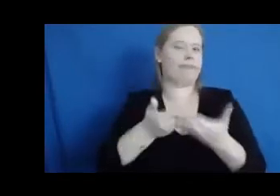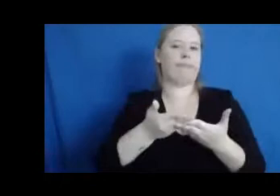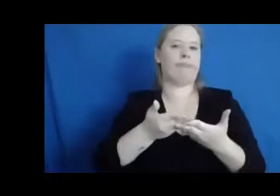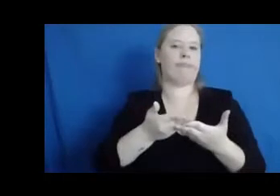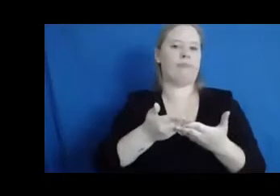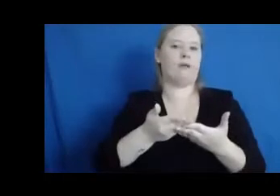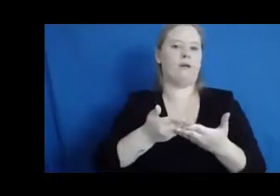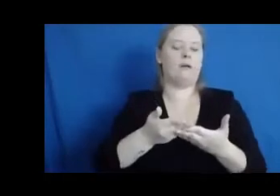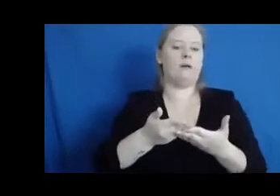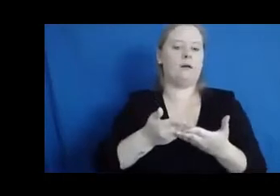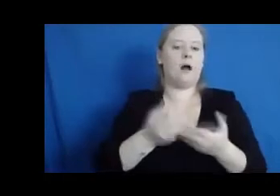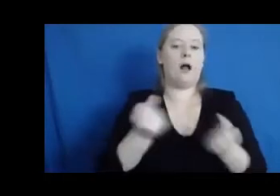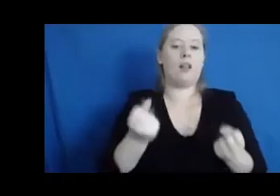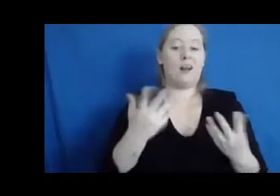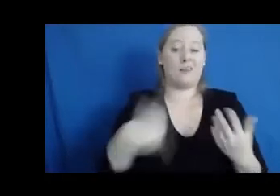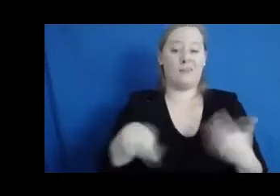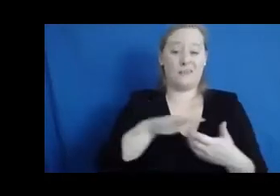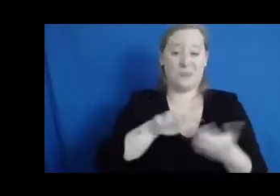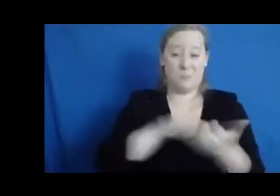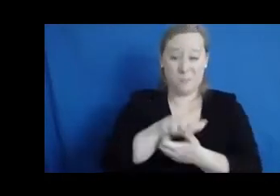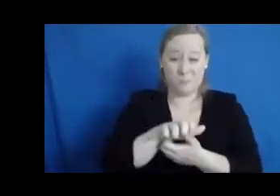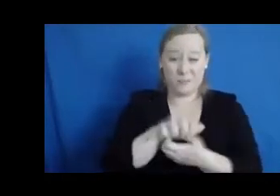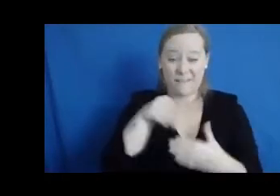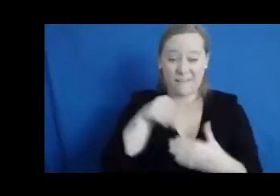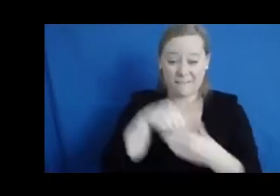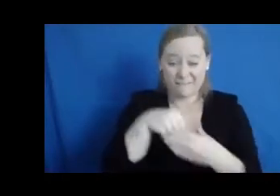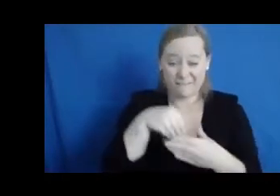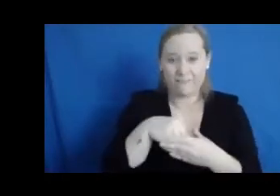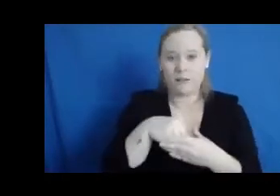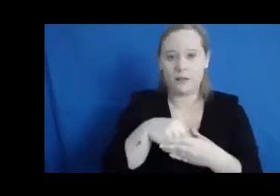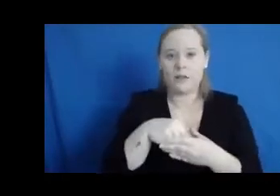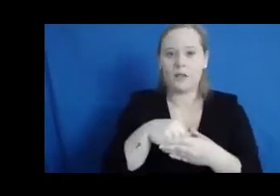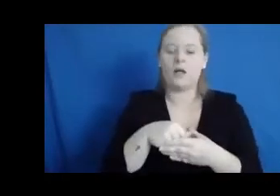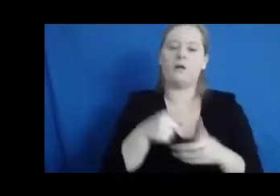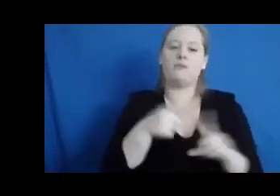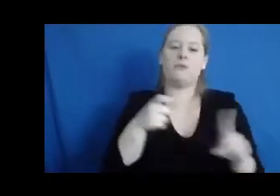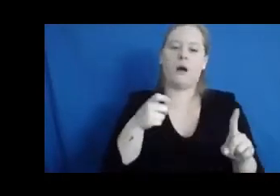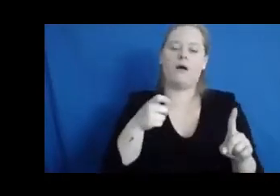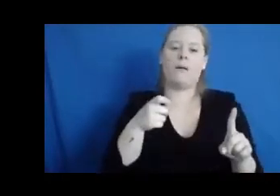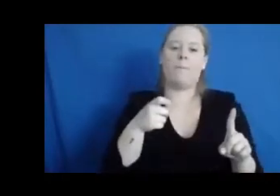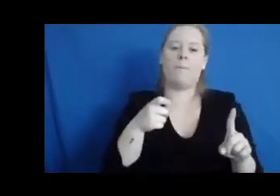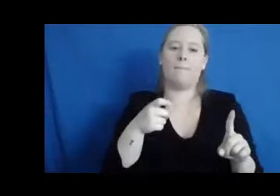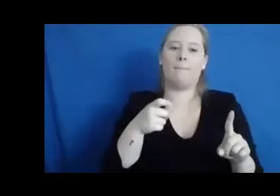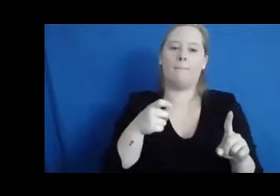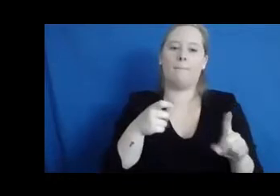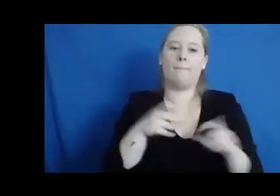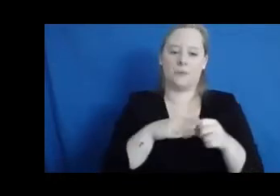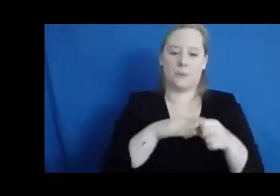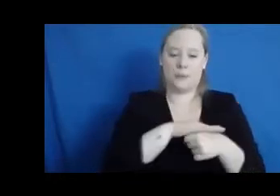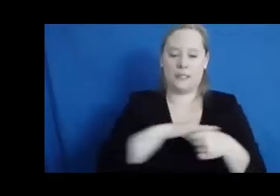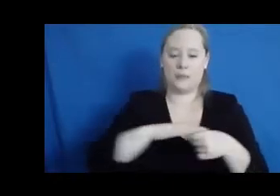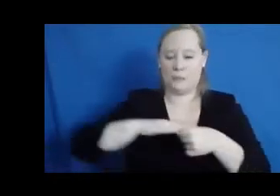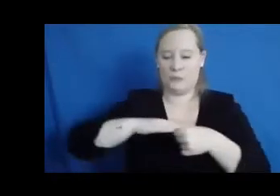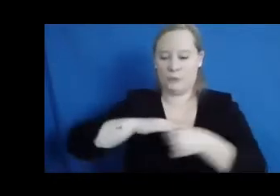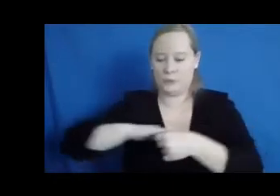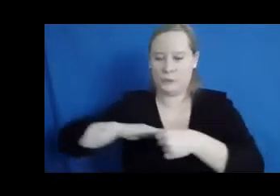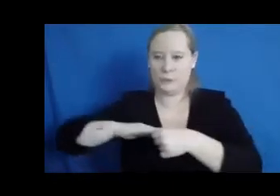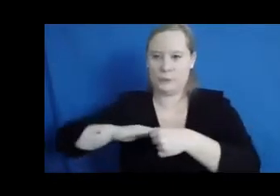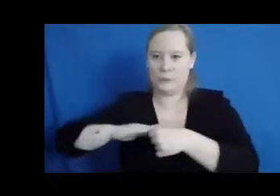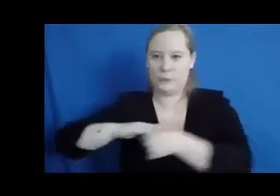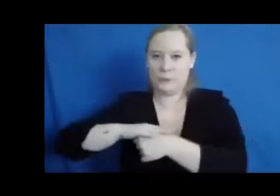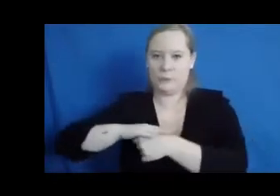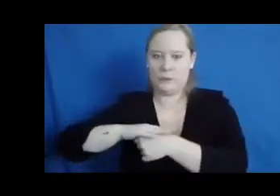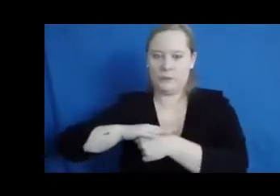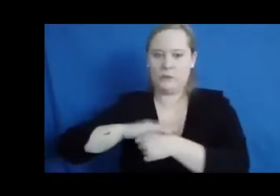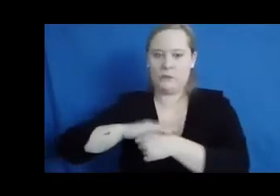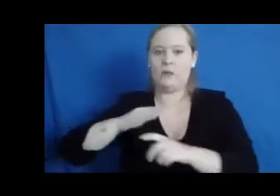of these constituents that we're seeing are actually contributed from the regional surrounding aquifer,